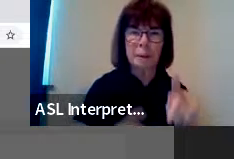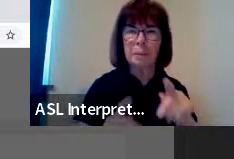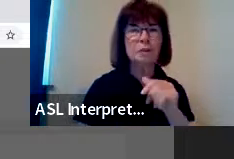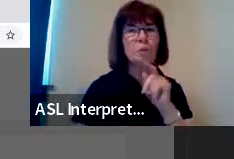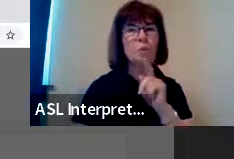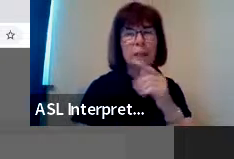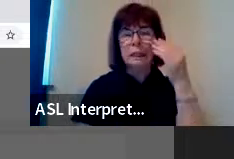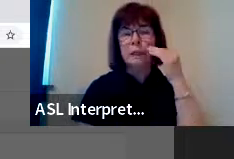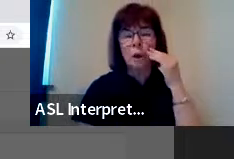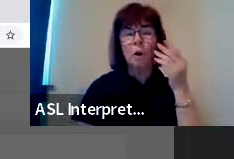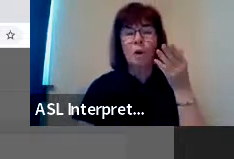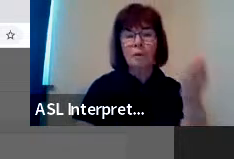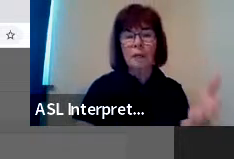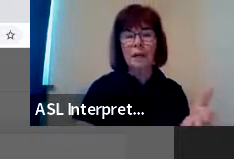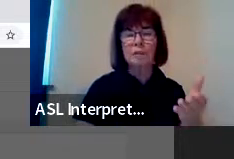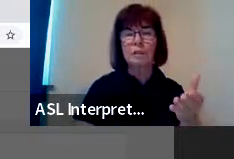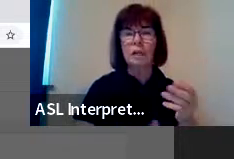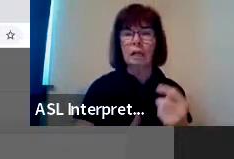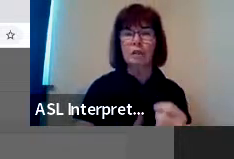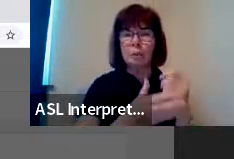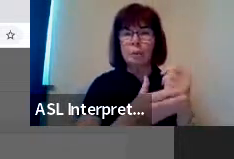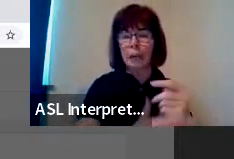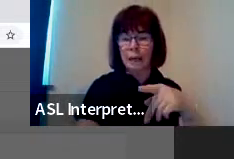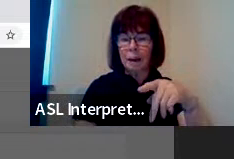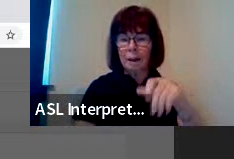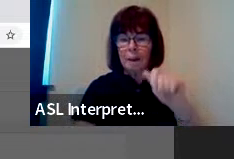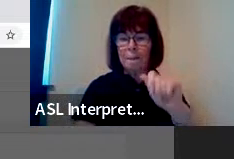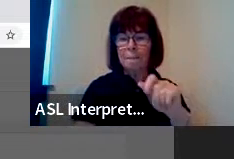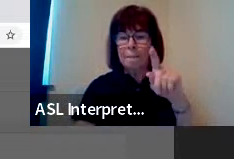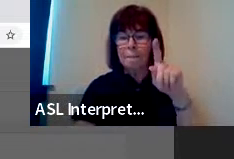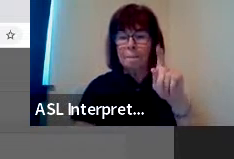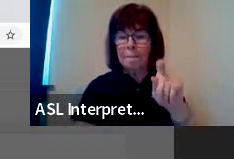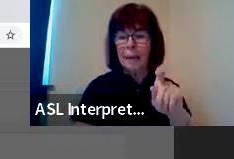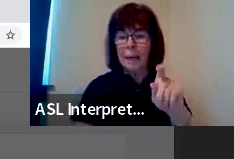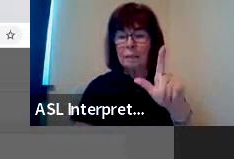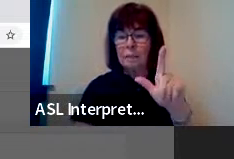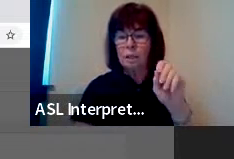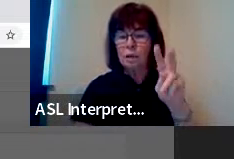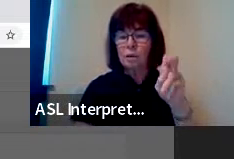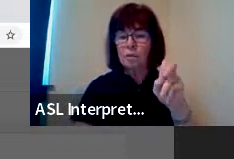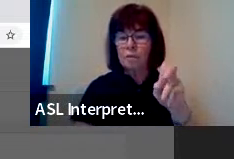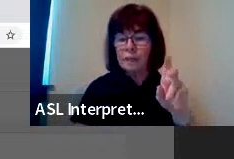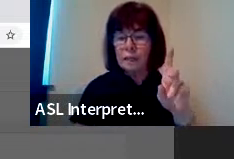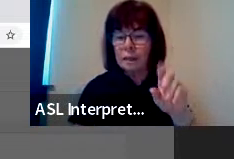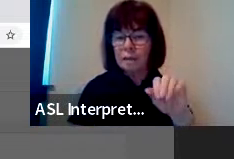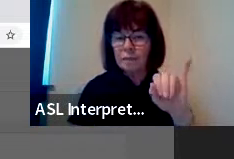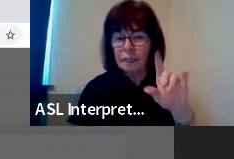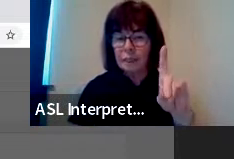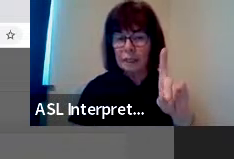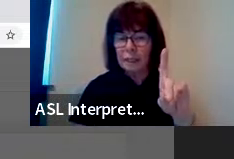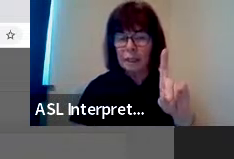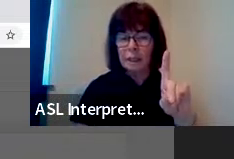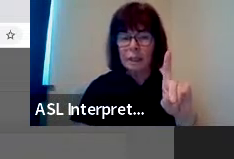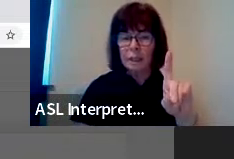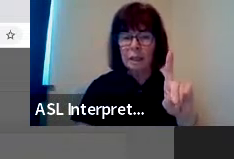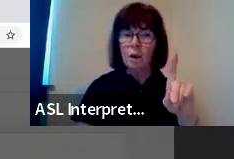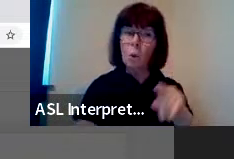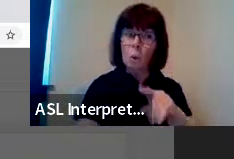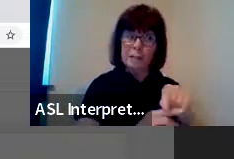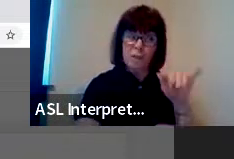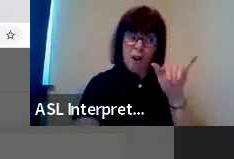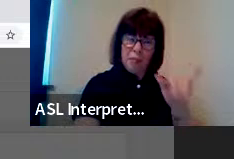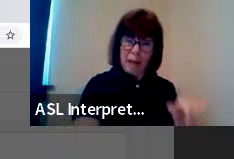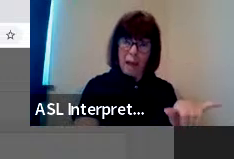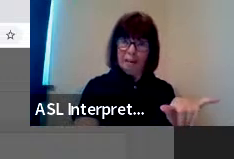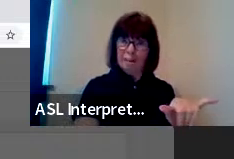the Paxlovid treatment, right? When it comes to that type of treatment, they're not aware. And I think if I was to go out to